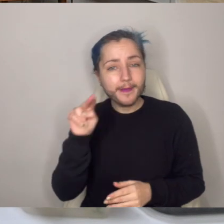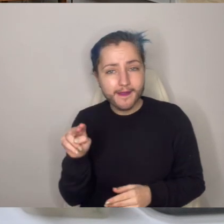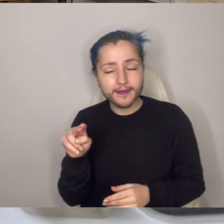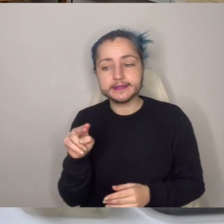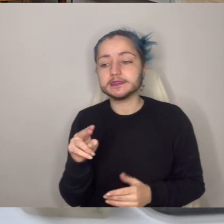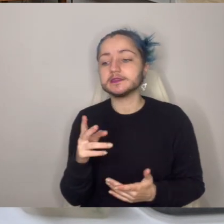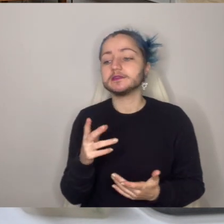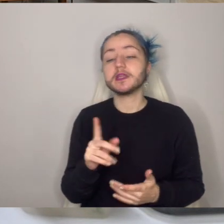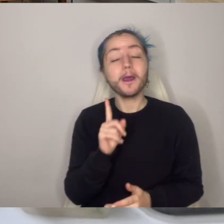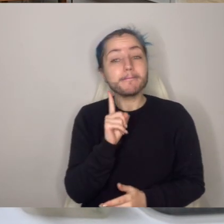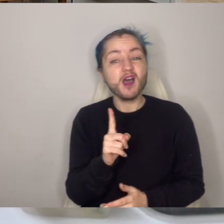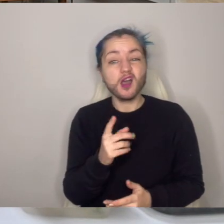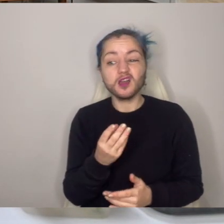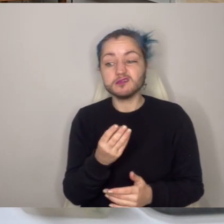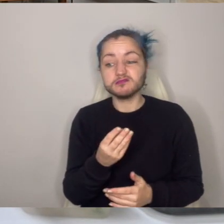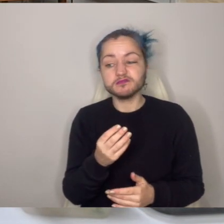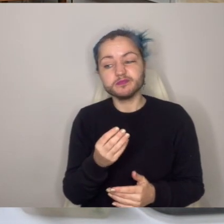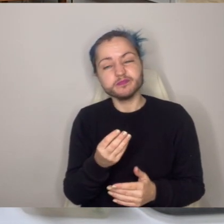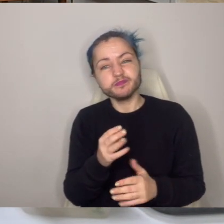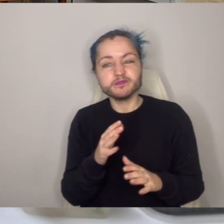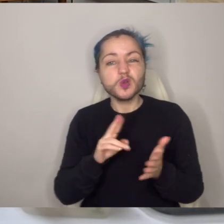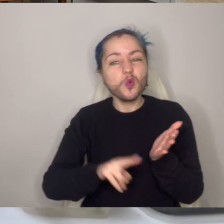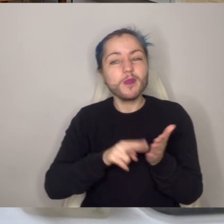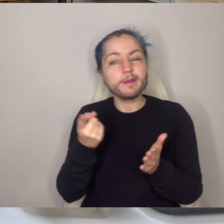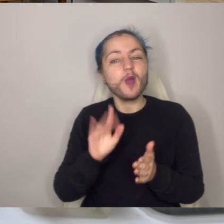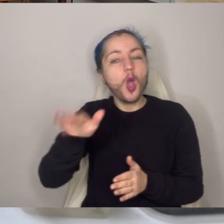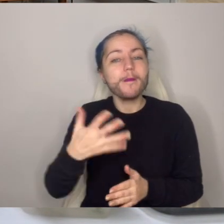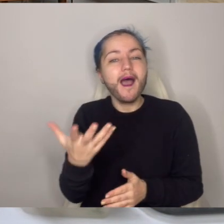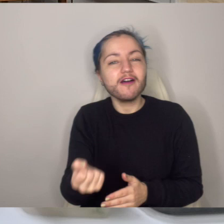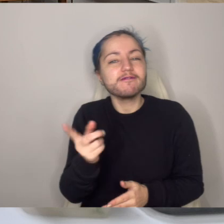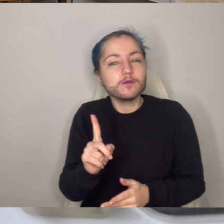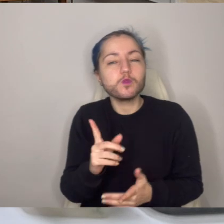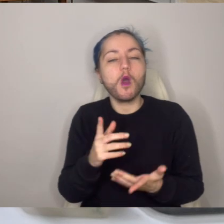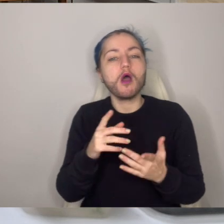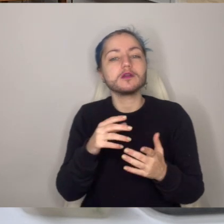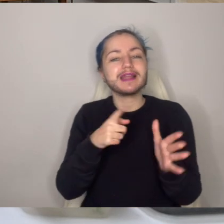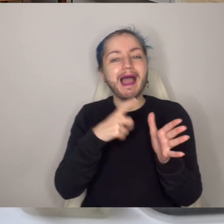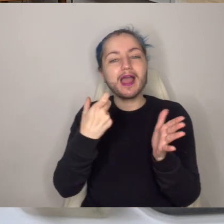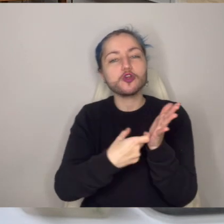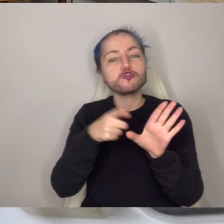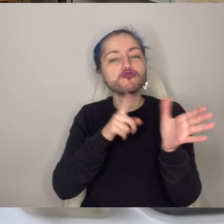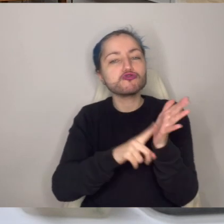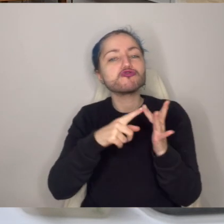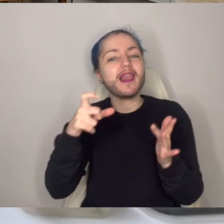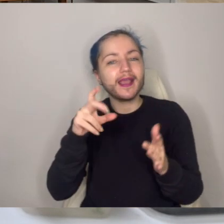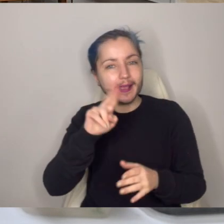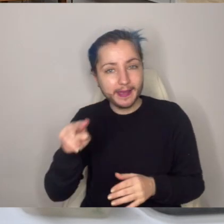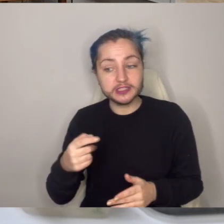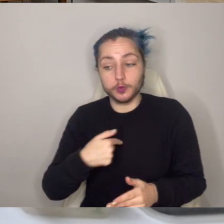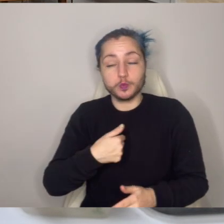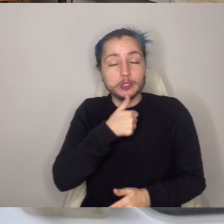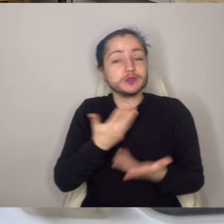paint here, but I think most people have probably got acrylic at home. But that just means if we use acrylics, I'm